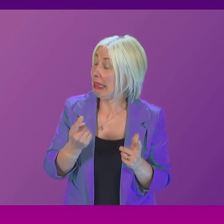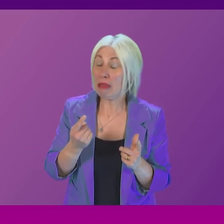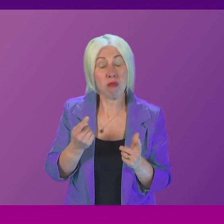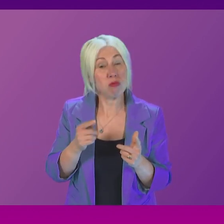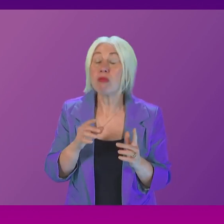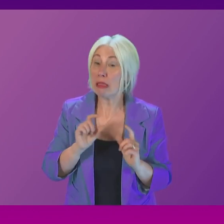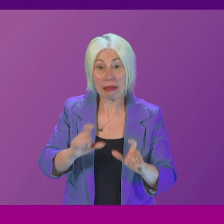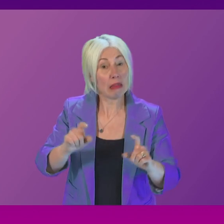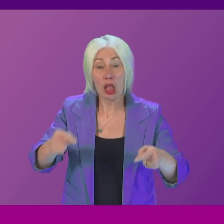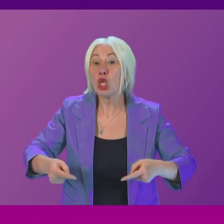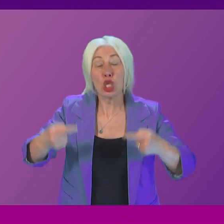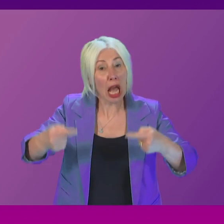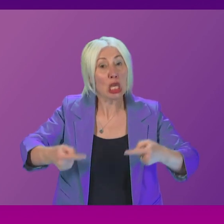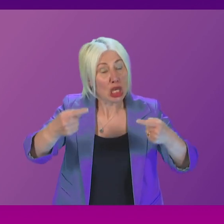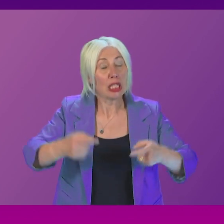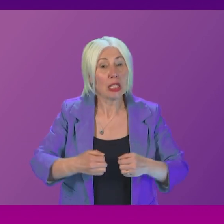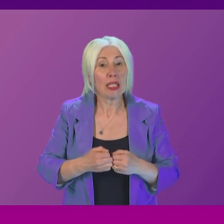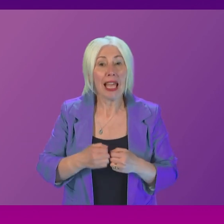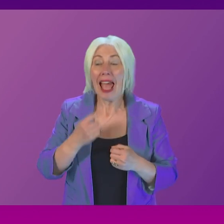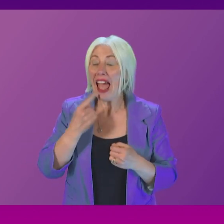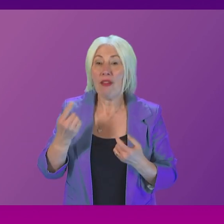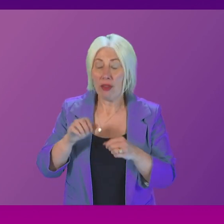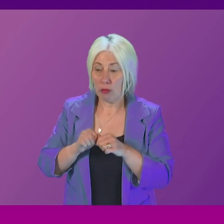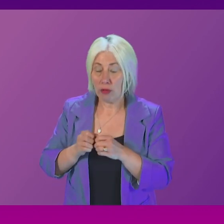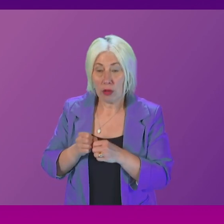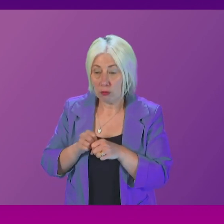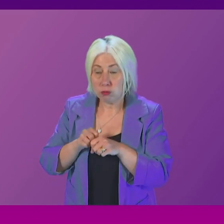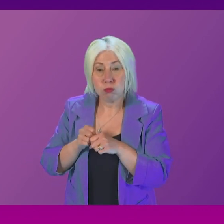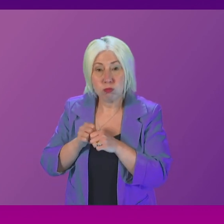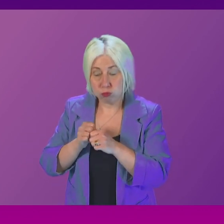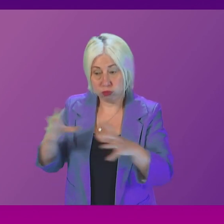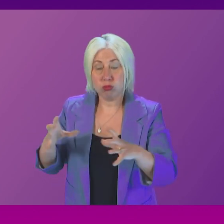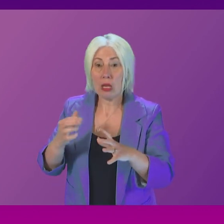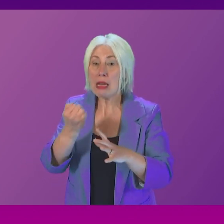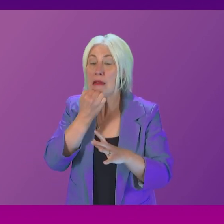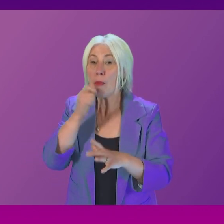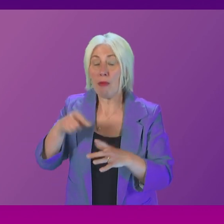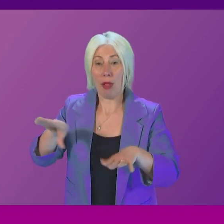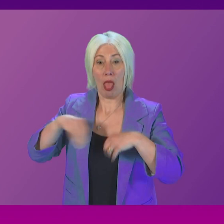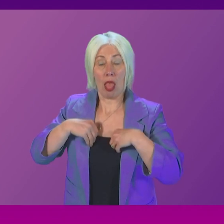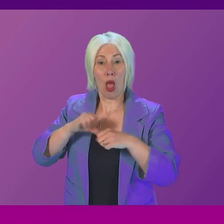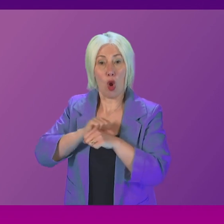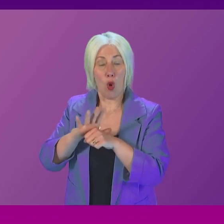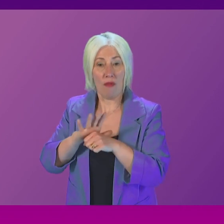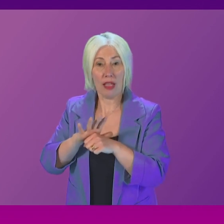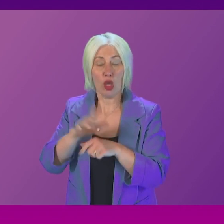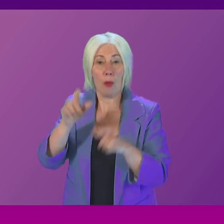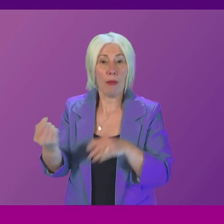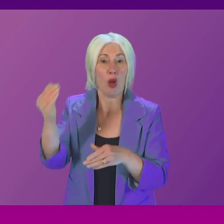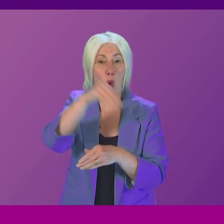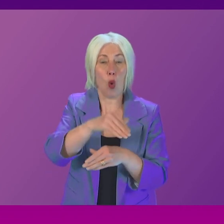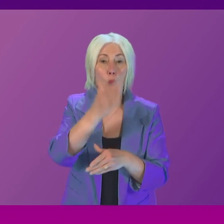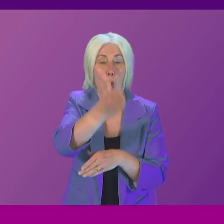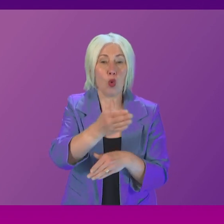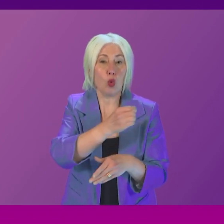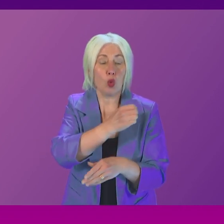There are challenges whenever we have an outbreak or an uptick in COVID cases that impacts not just those that are coming to hospital due